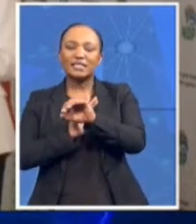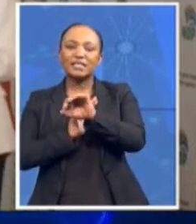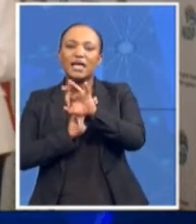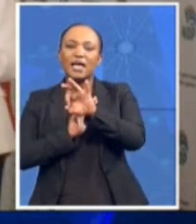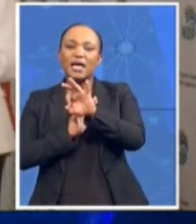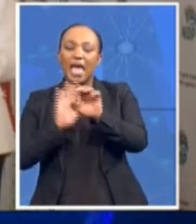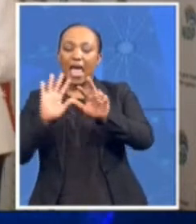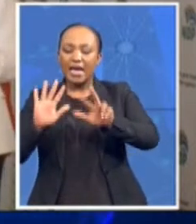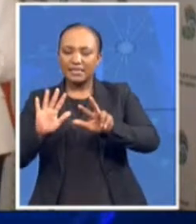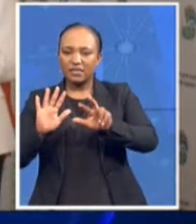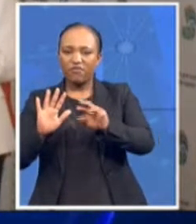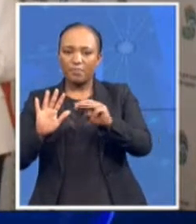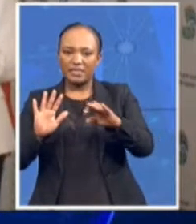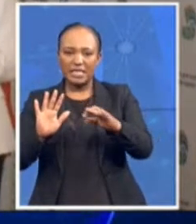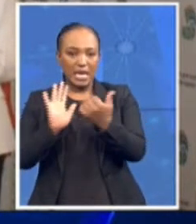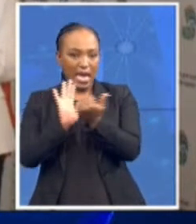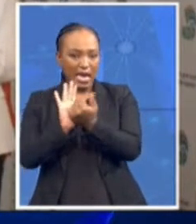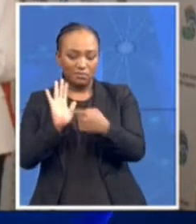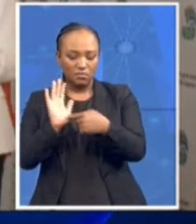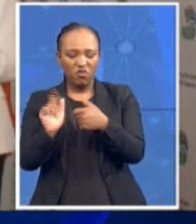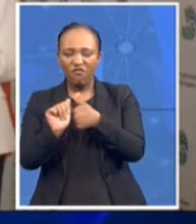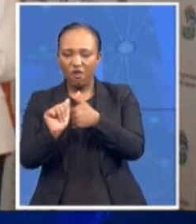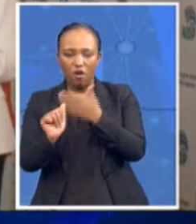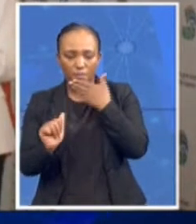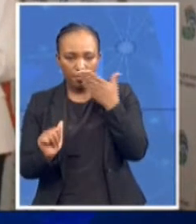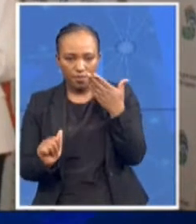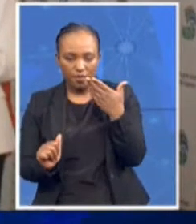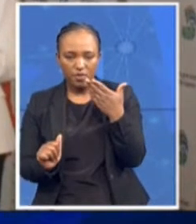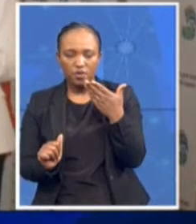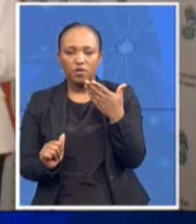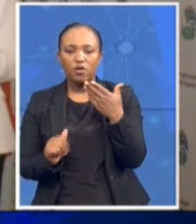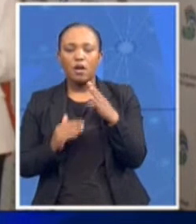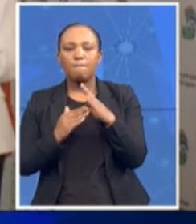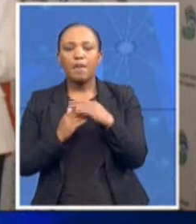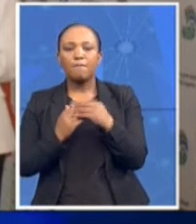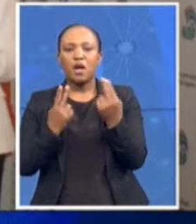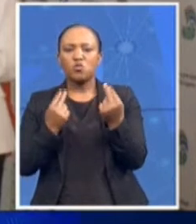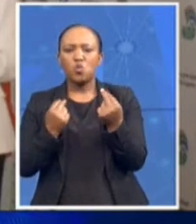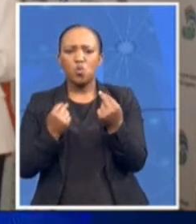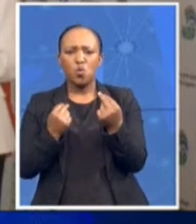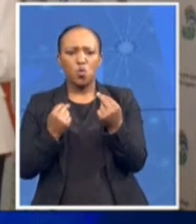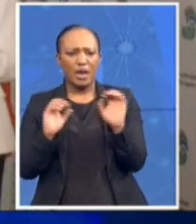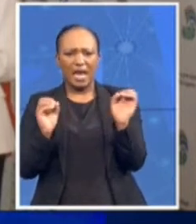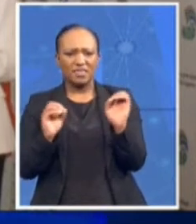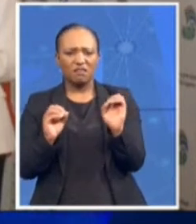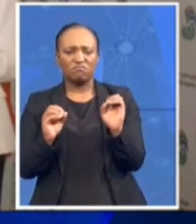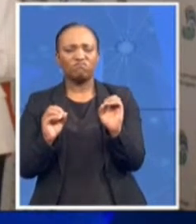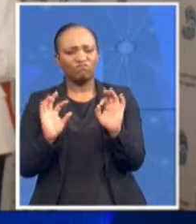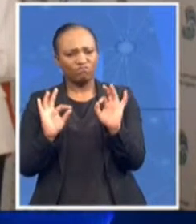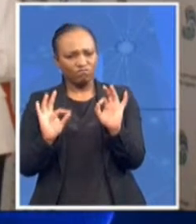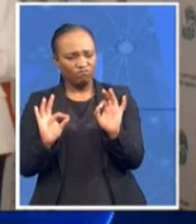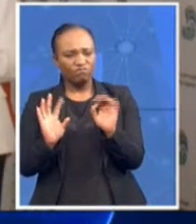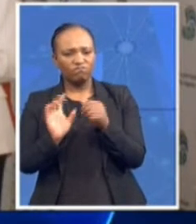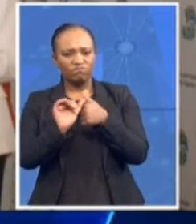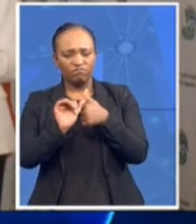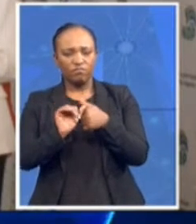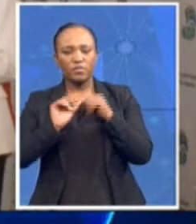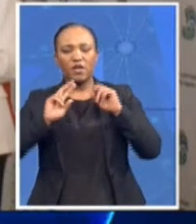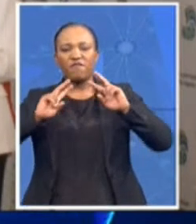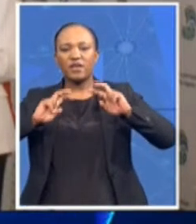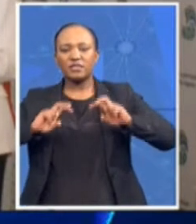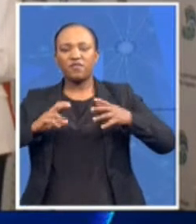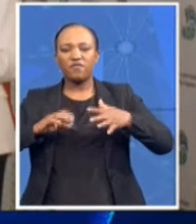No new council members were found to be conflicted. The investigation confirmed that the findings of the state law